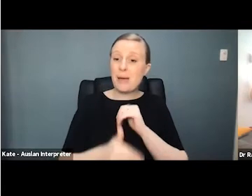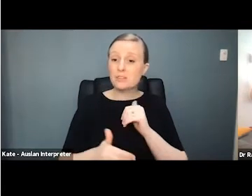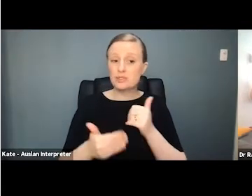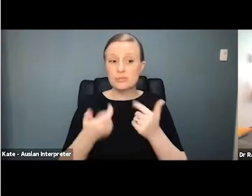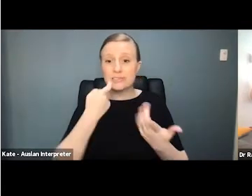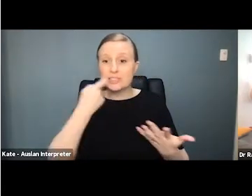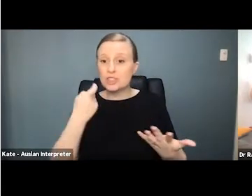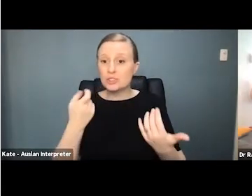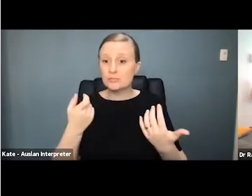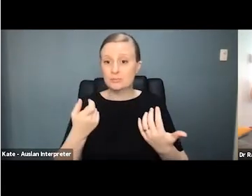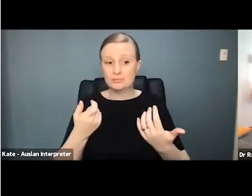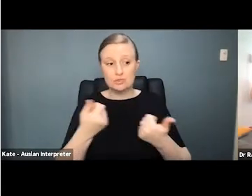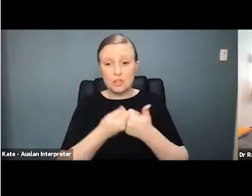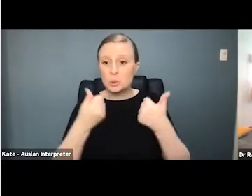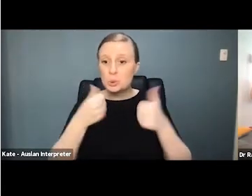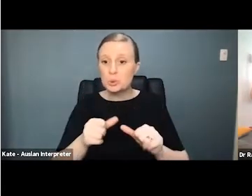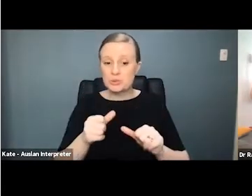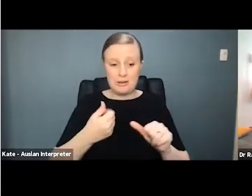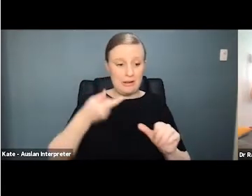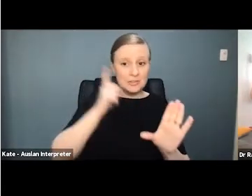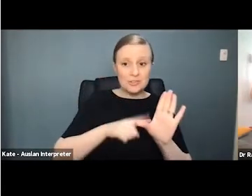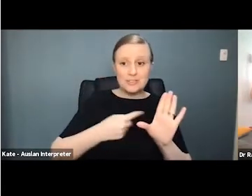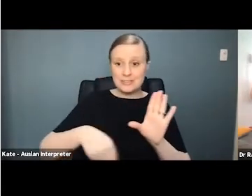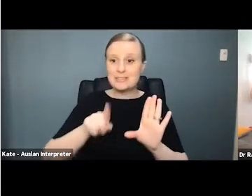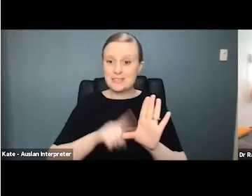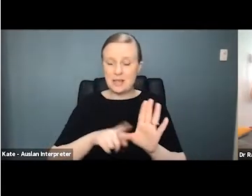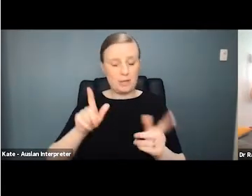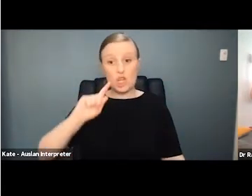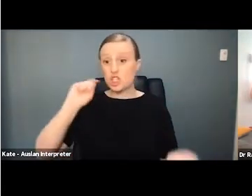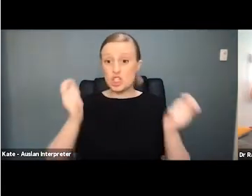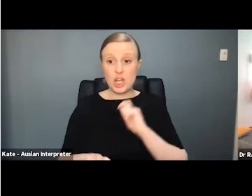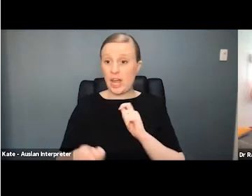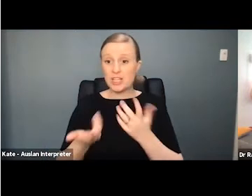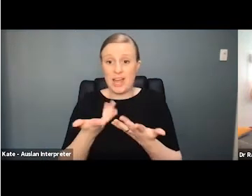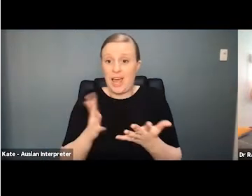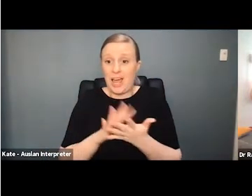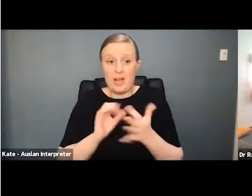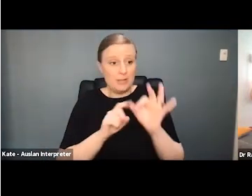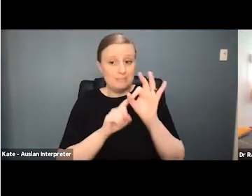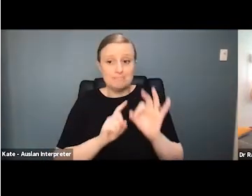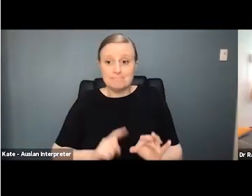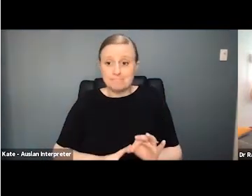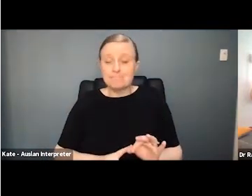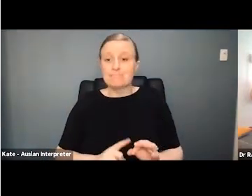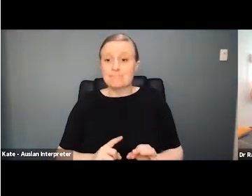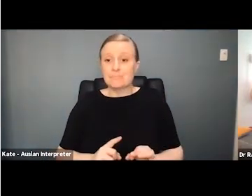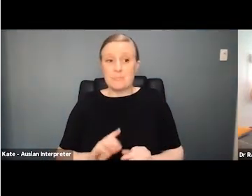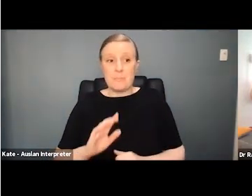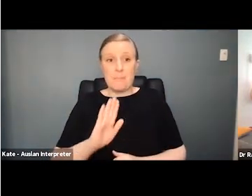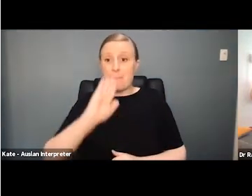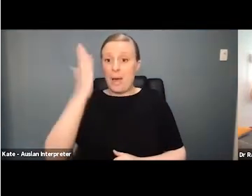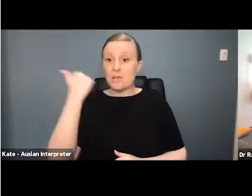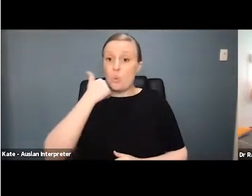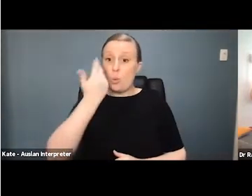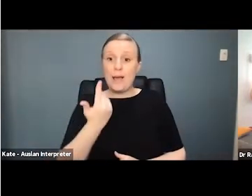surveys face-to-face. Last year, our surveys were done by telephone, and this year was kind of a hybrid approach where we did them initially face-to-face,